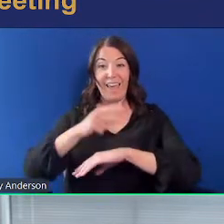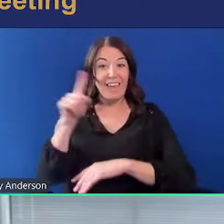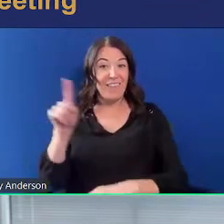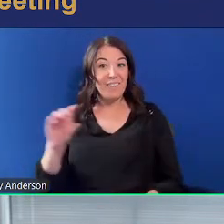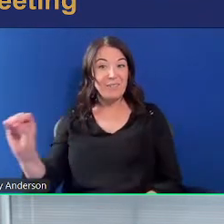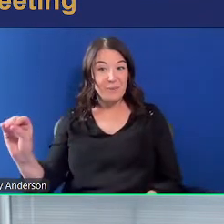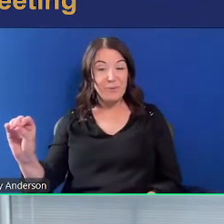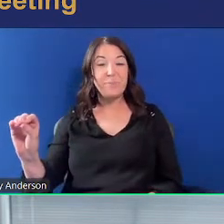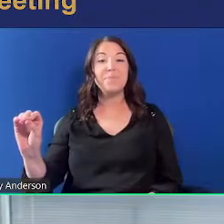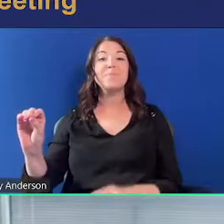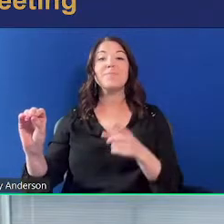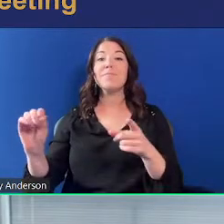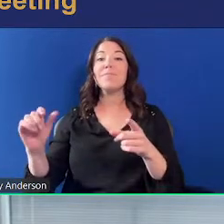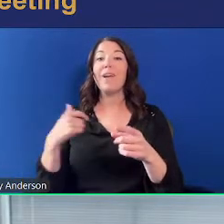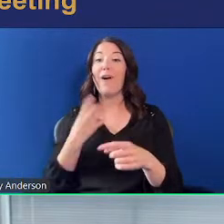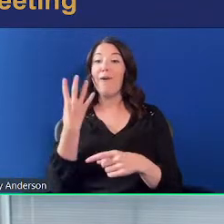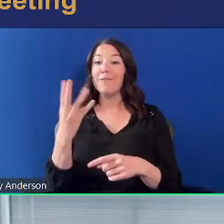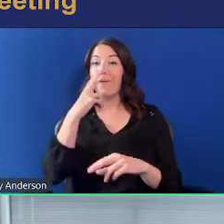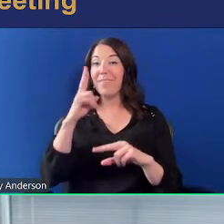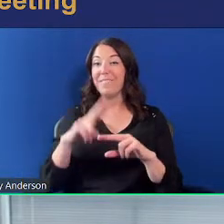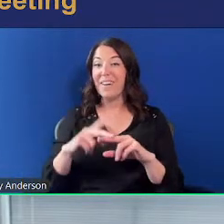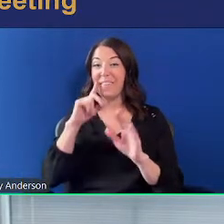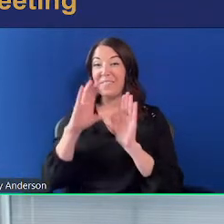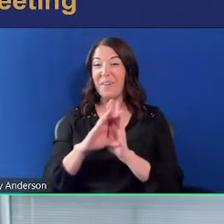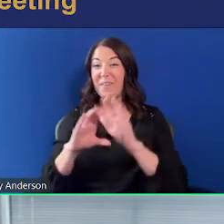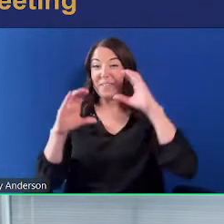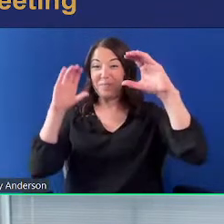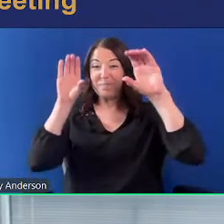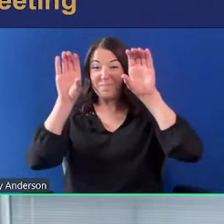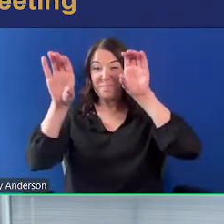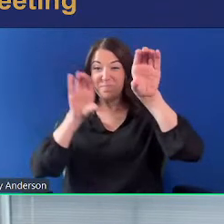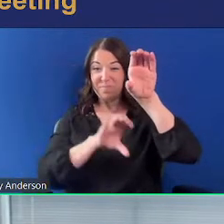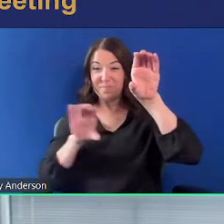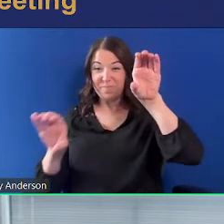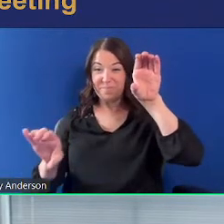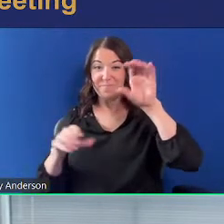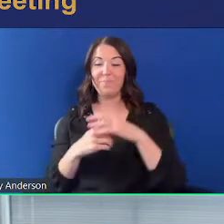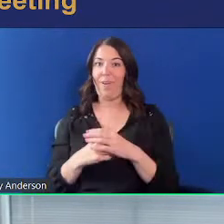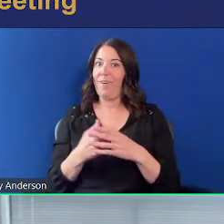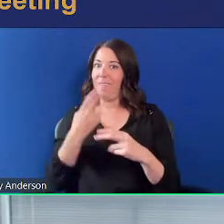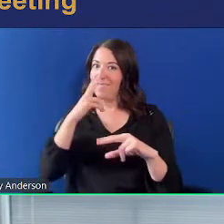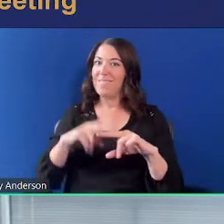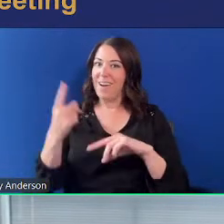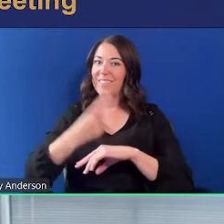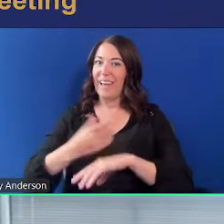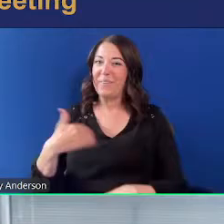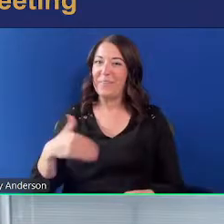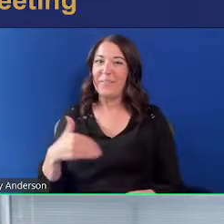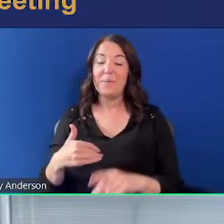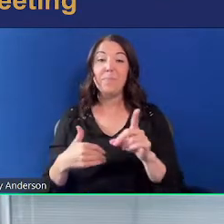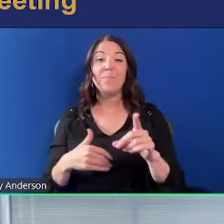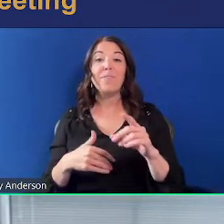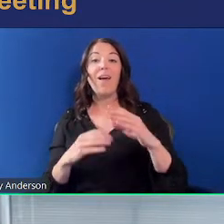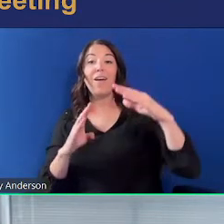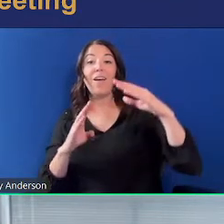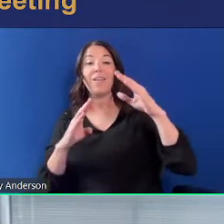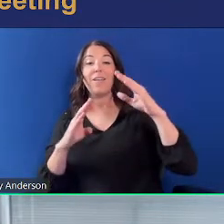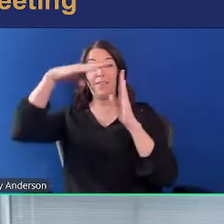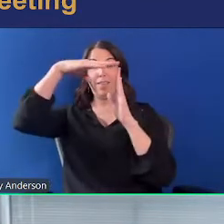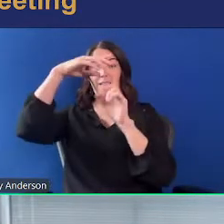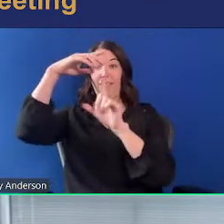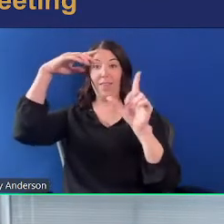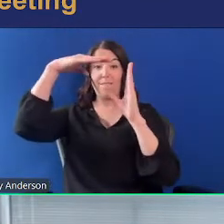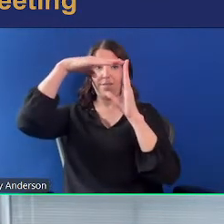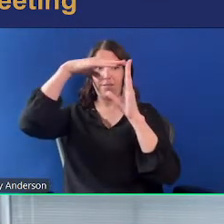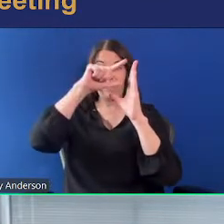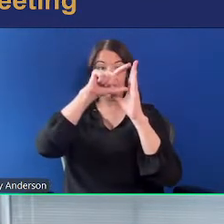some 4 really fun photos from this very fun day. On the top left of this photo